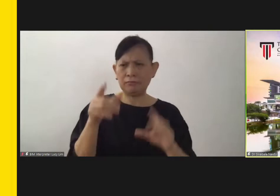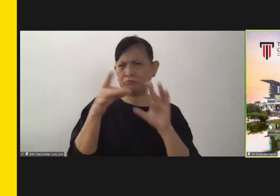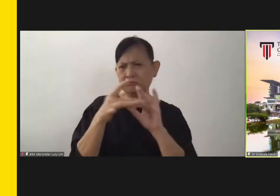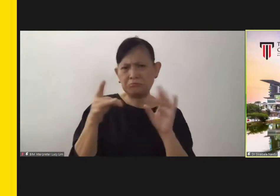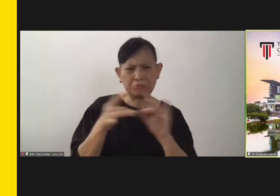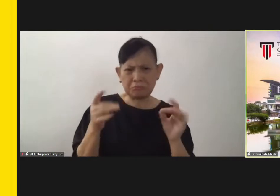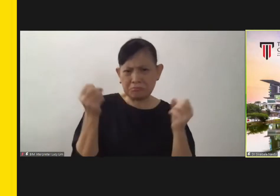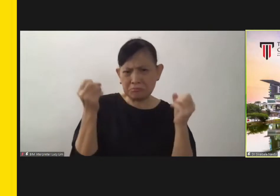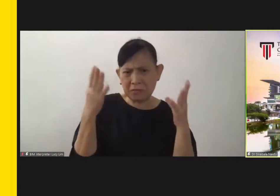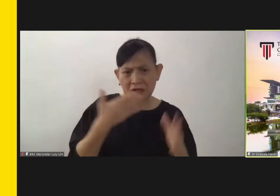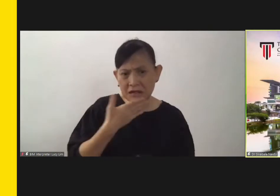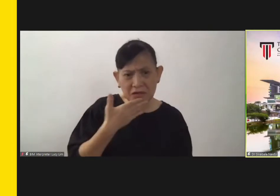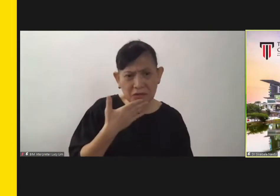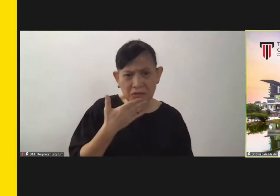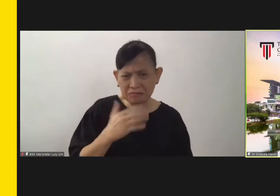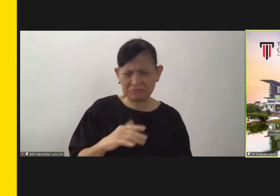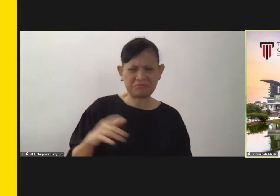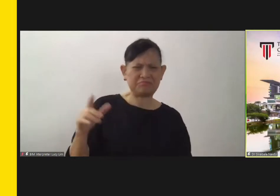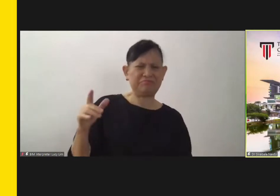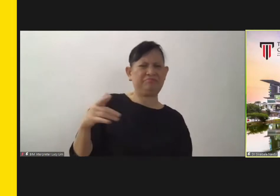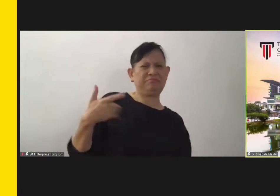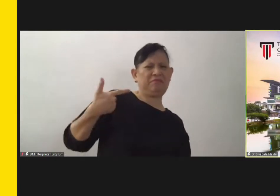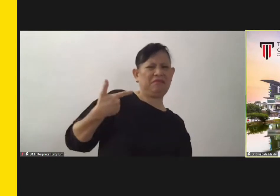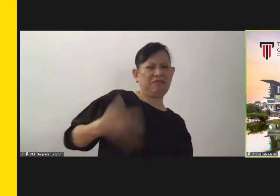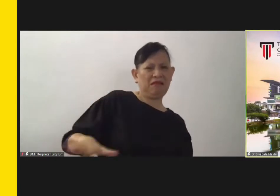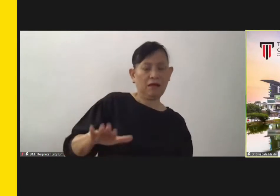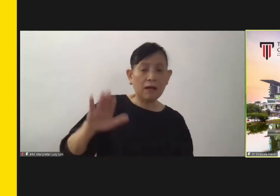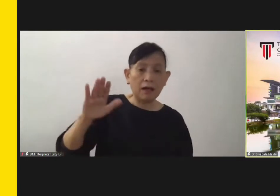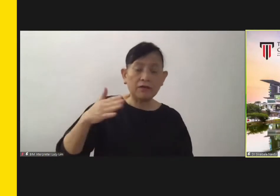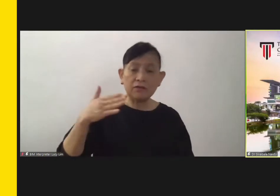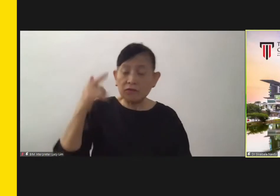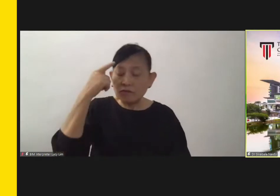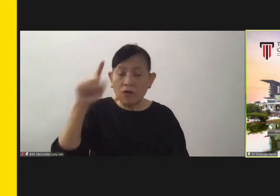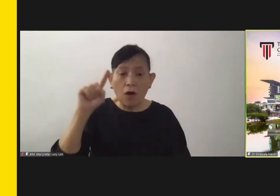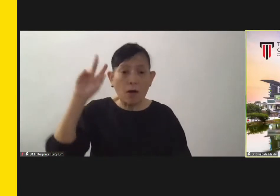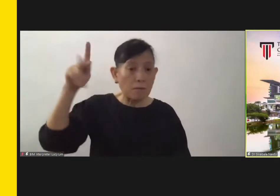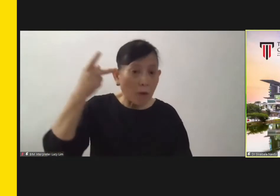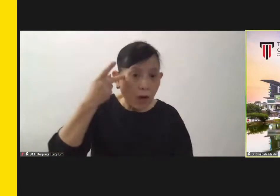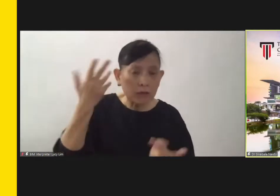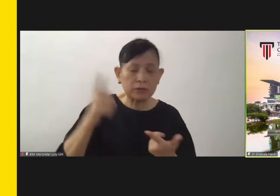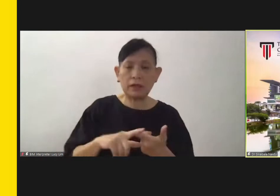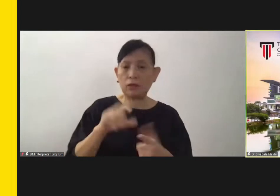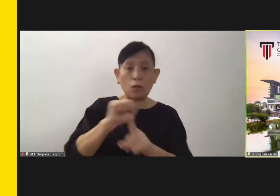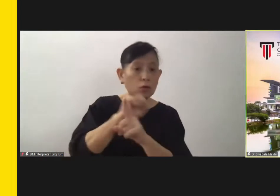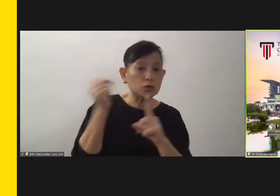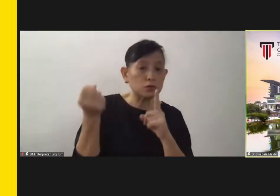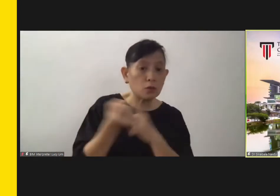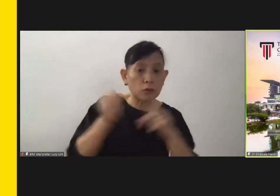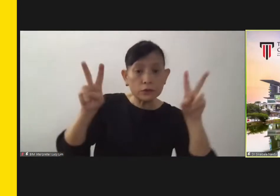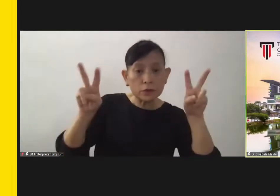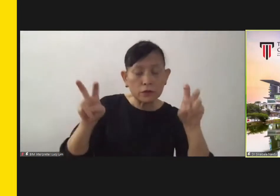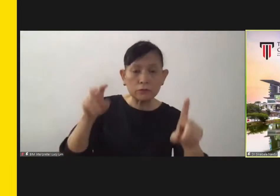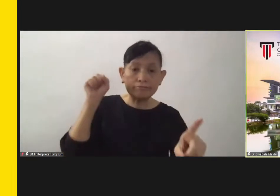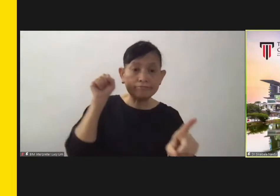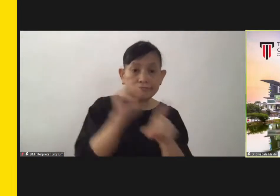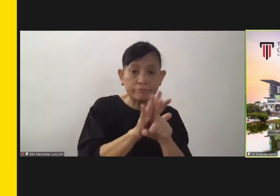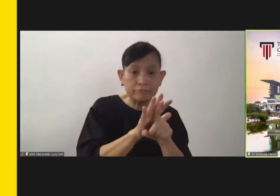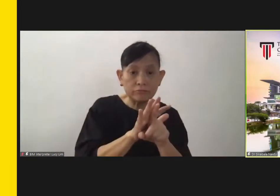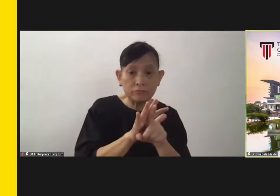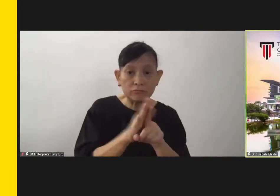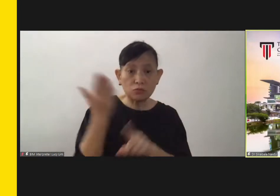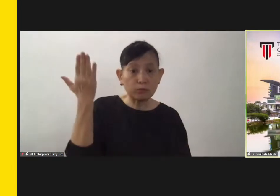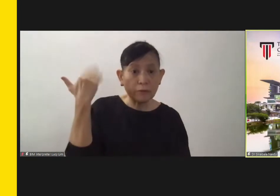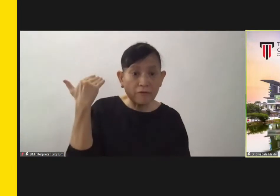in politics or are apathetic towards the social issues that affect them certainly